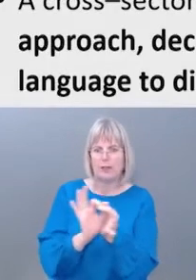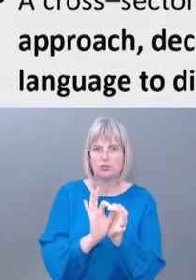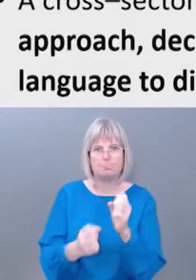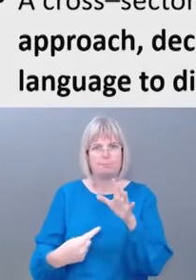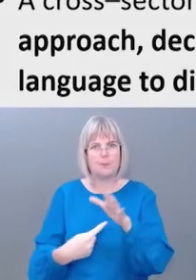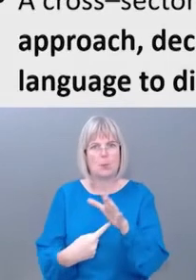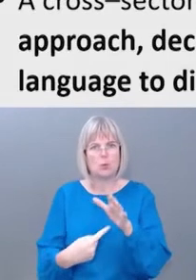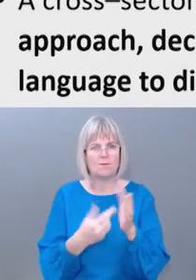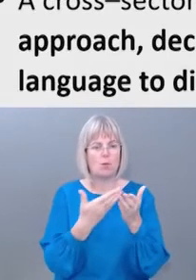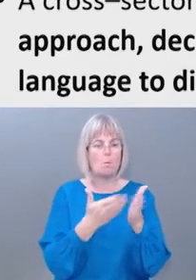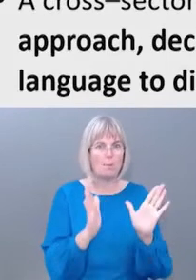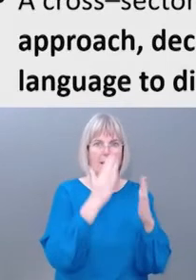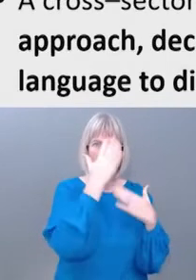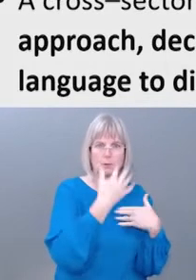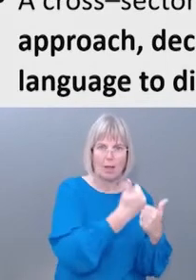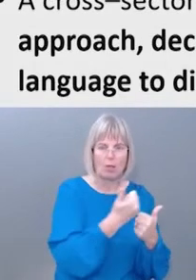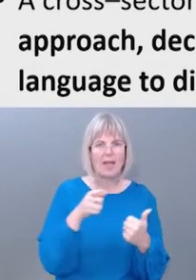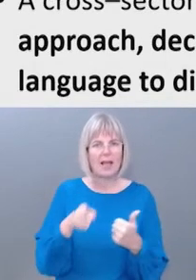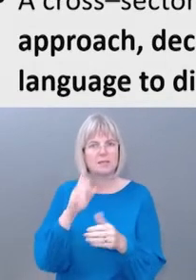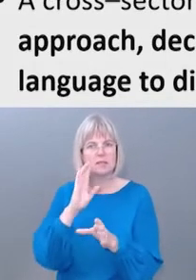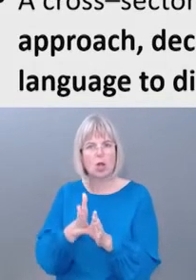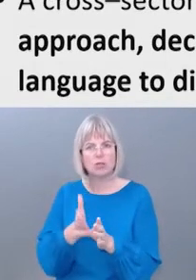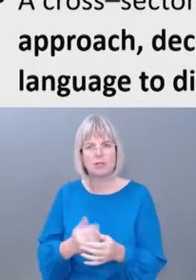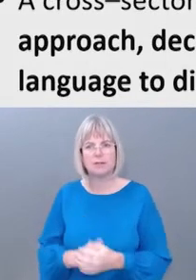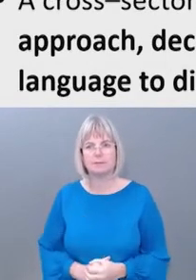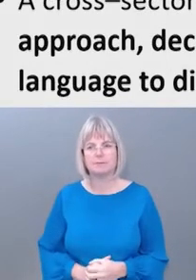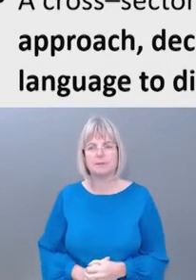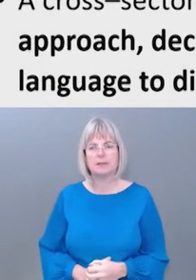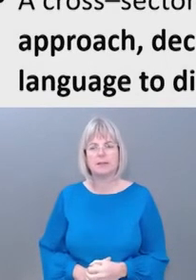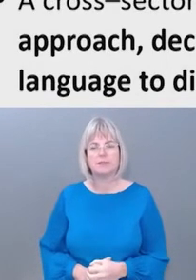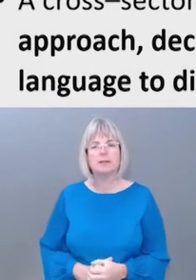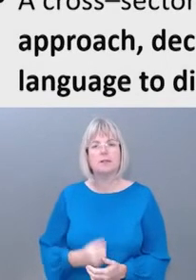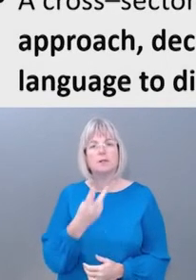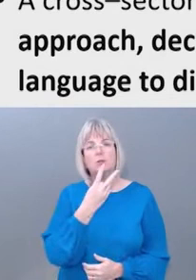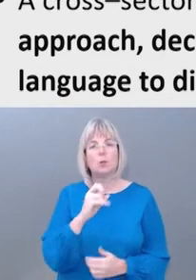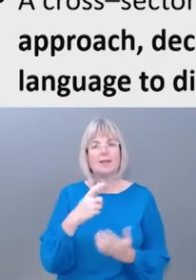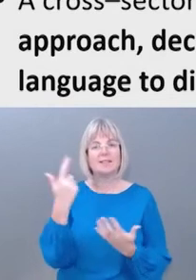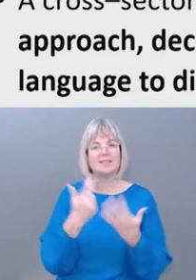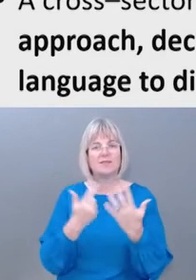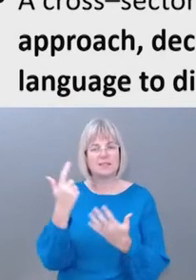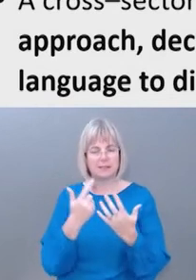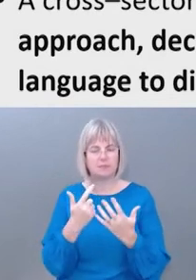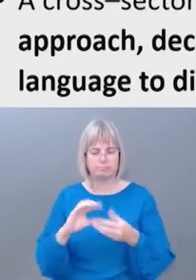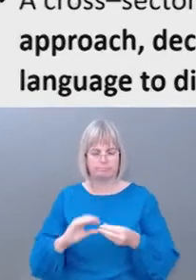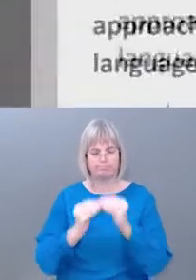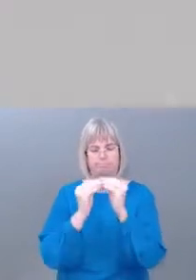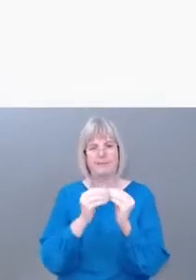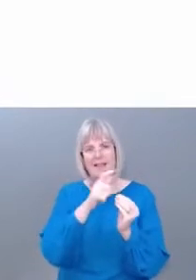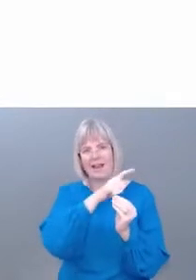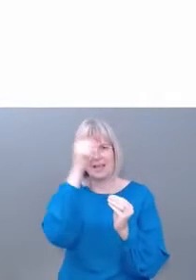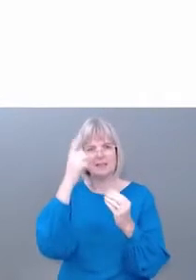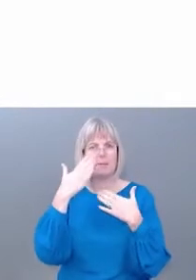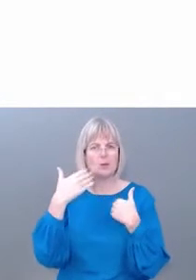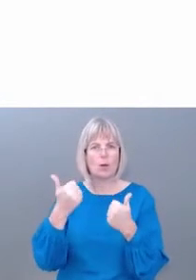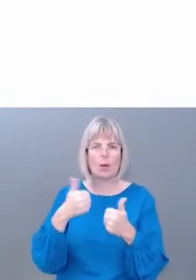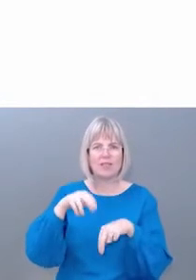psychology. So in 2017, Public Health in Leeds produced the Leeds Mental Health Needs Assessment, and we looked at